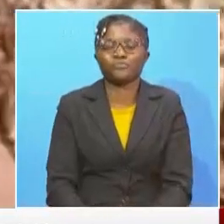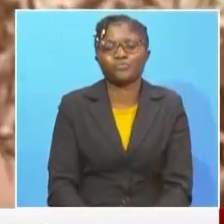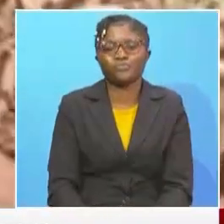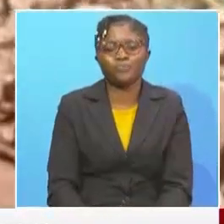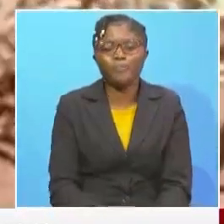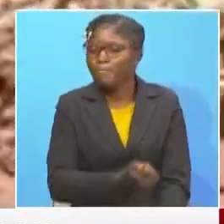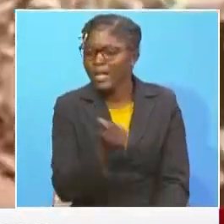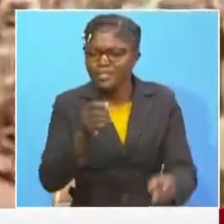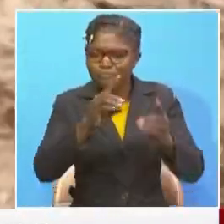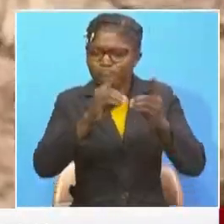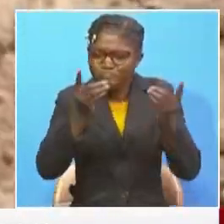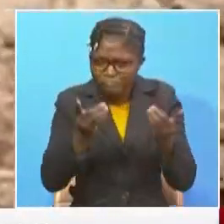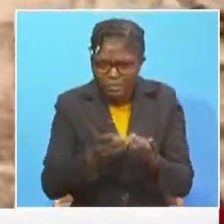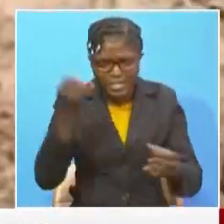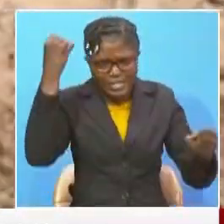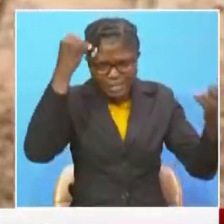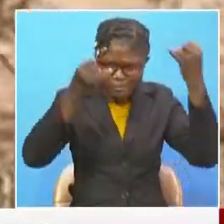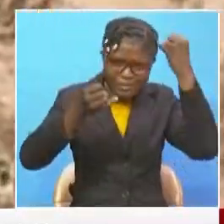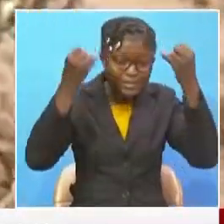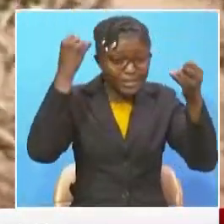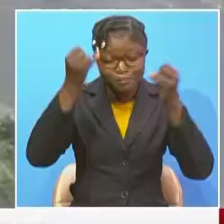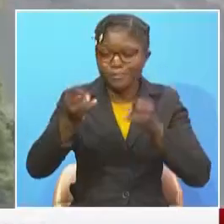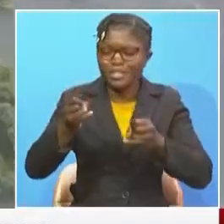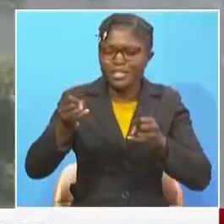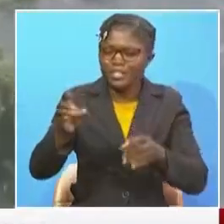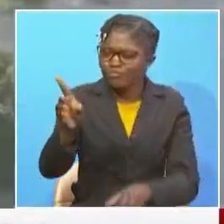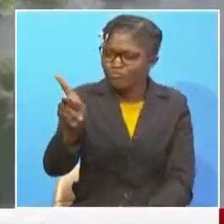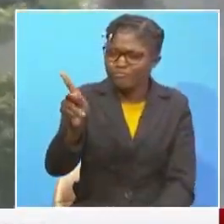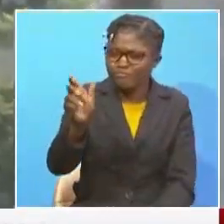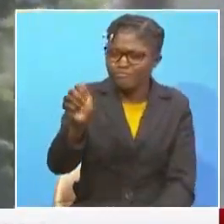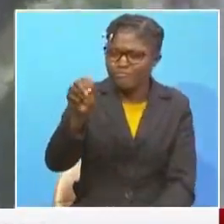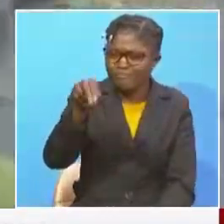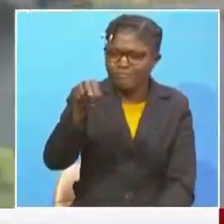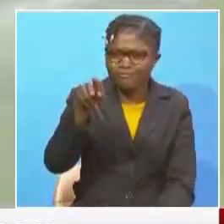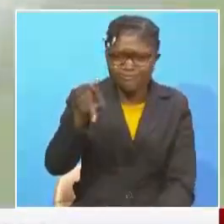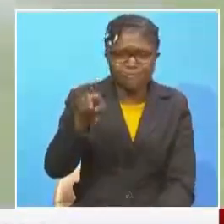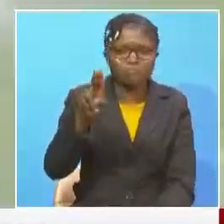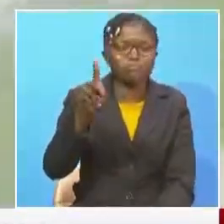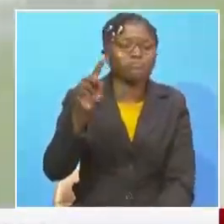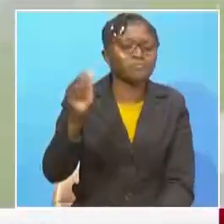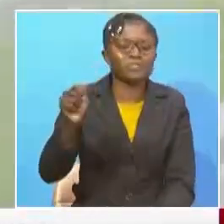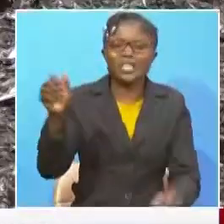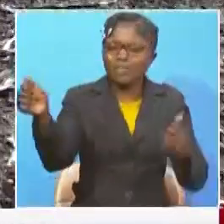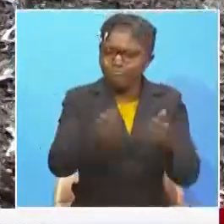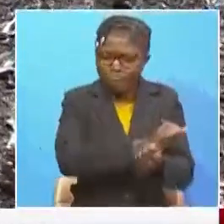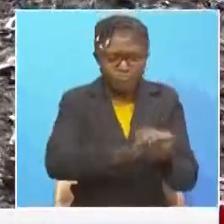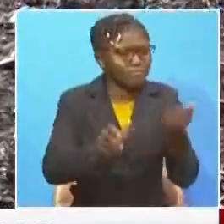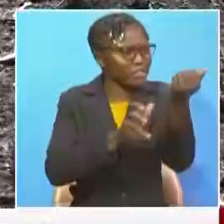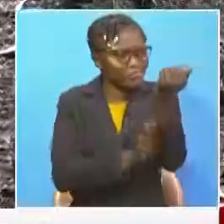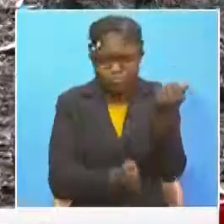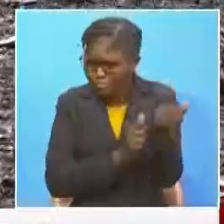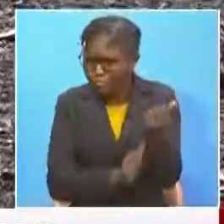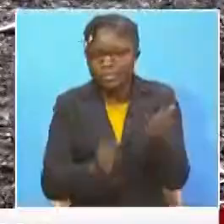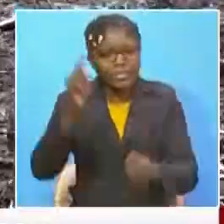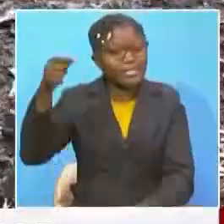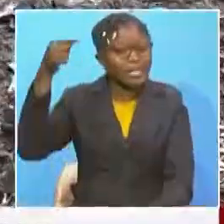Unlike other districts that experienced drought, Kaputa in Northern Province was affected by floods which destroyed crops in the area. This is why